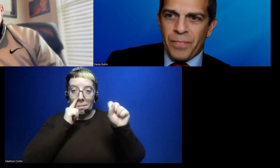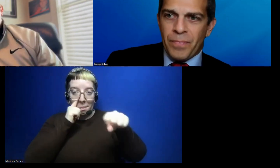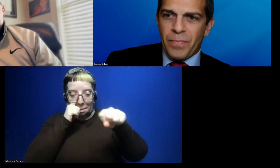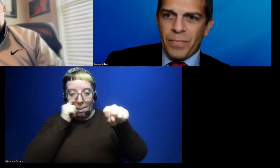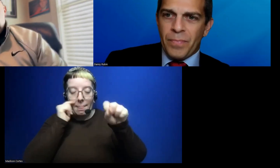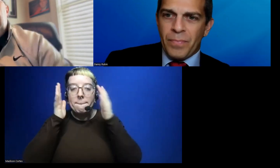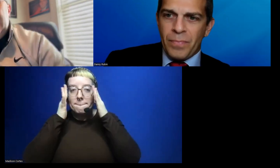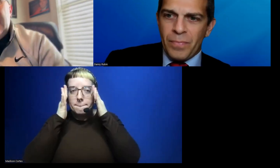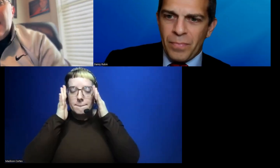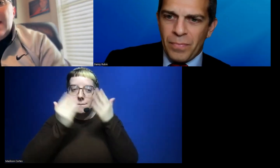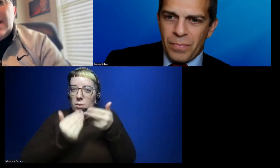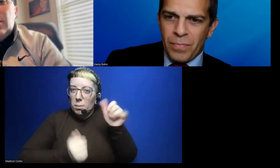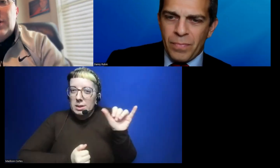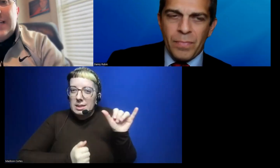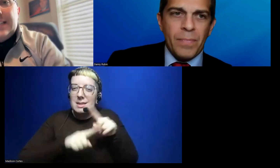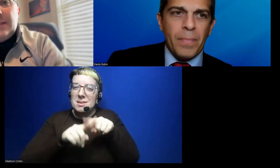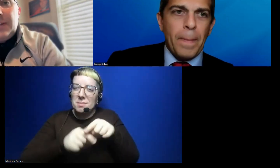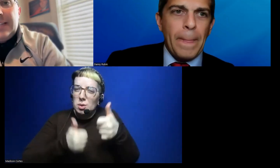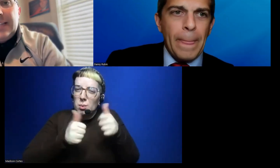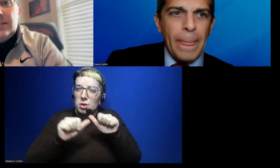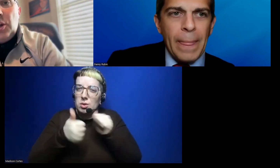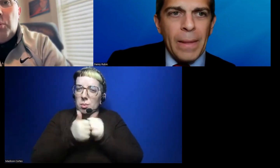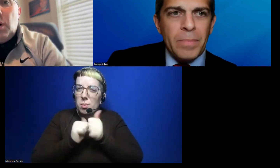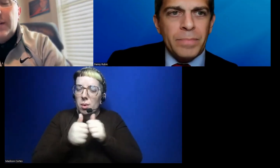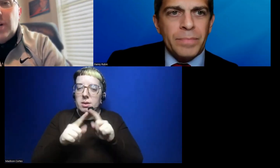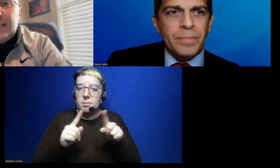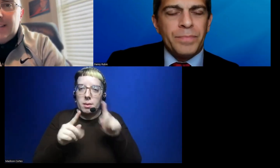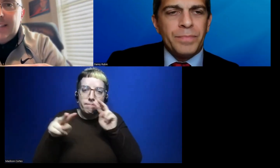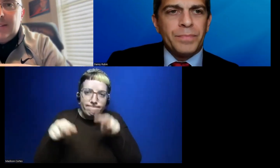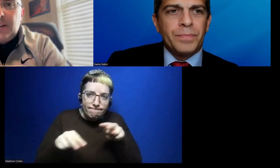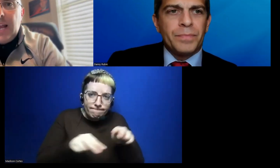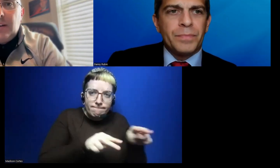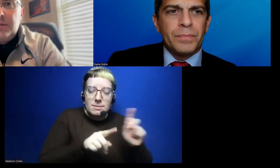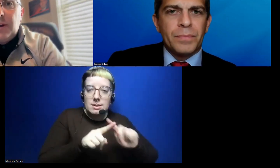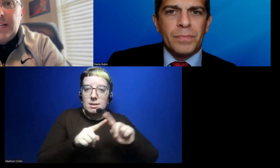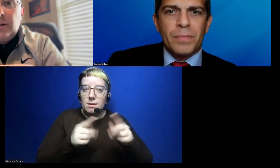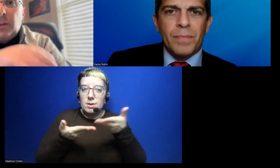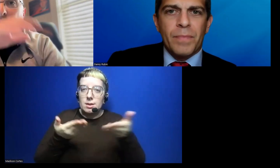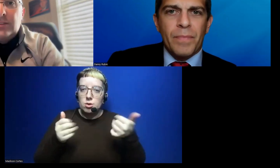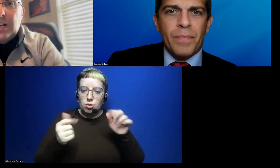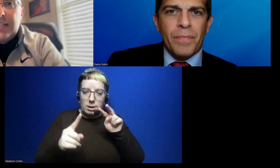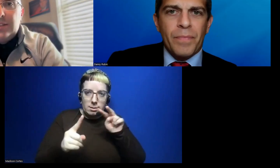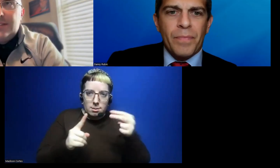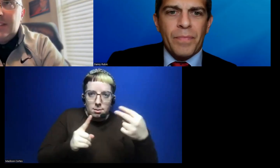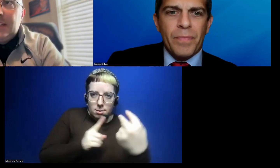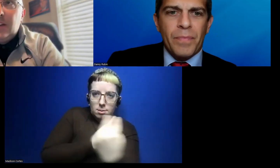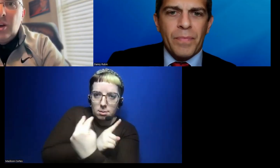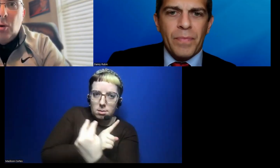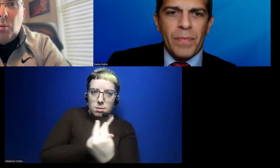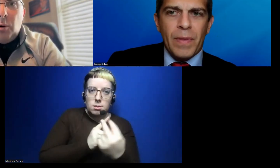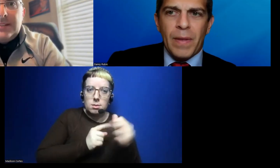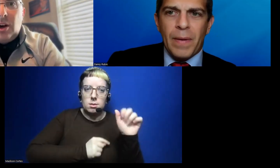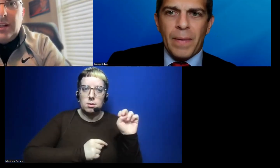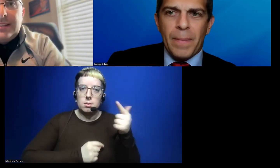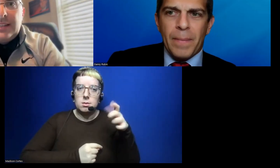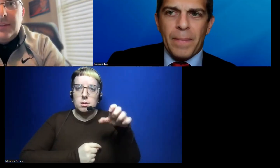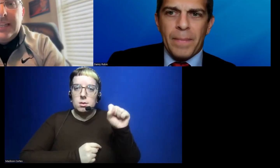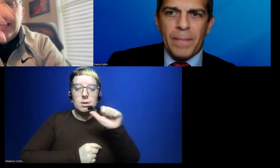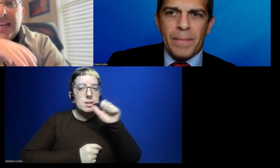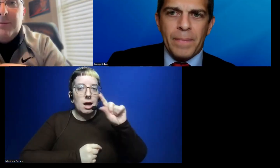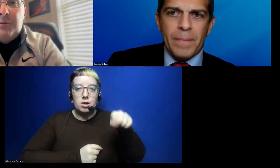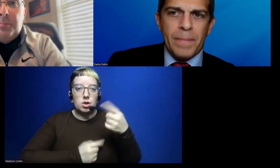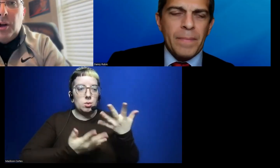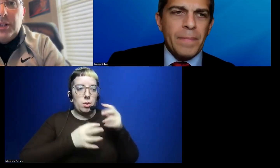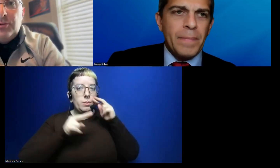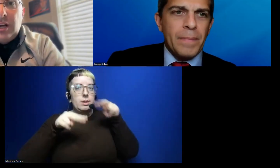And it depends on sport, but they're looking at different things. One, they're trying to see the different angles, right? They're not trying to just see what we saw on